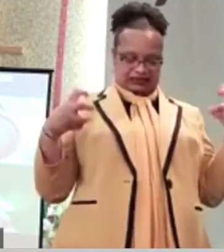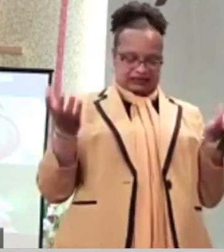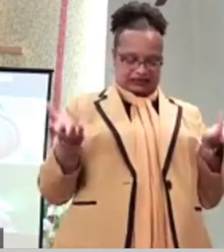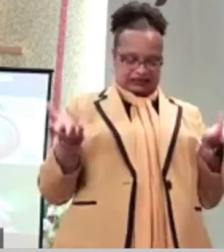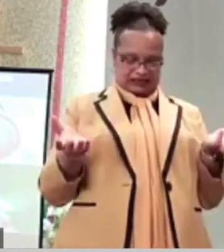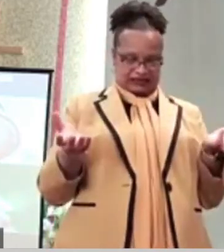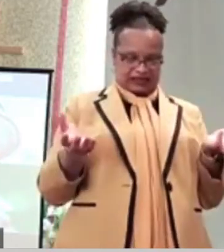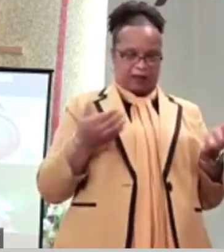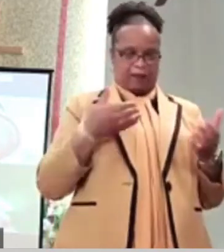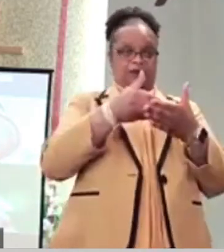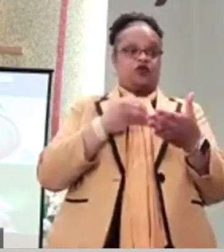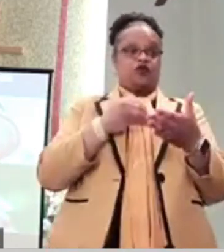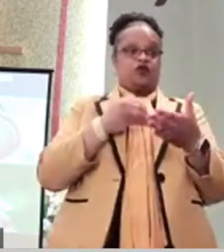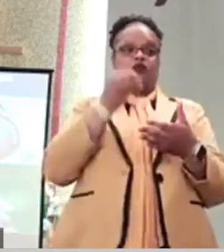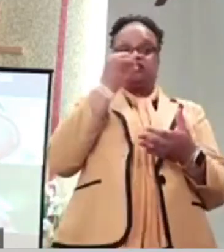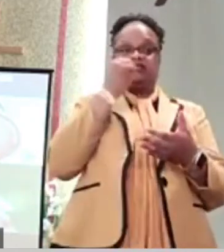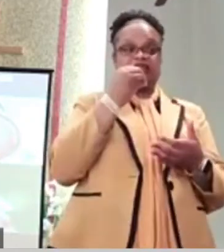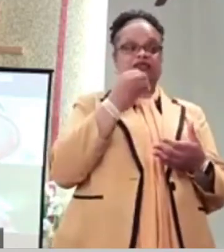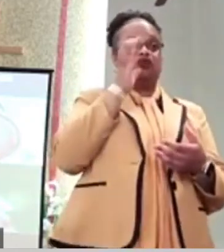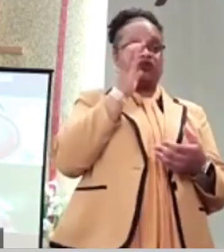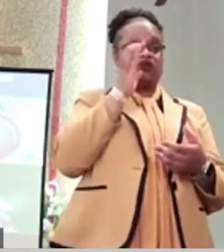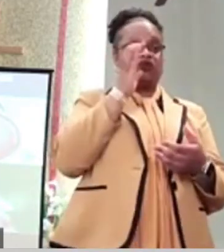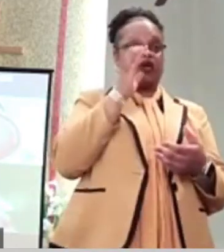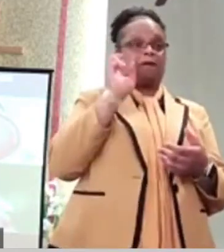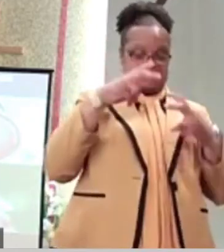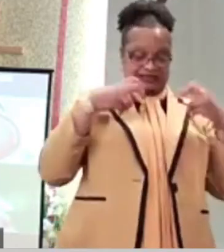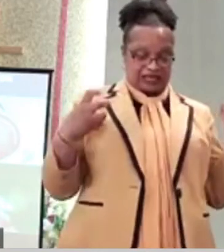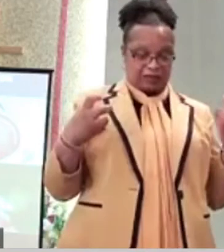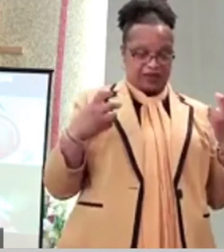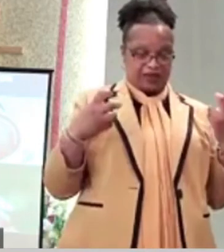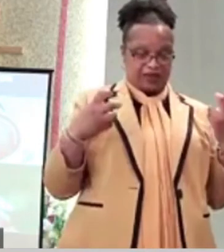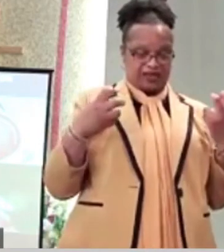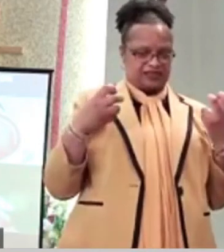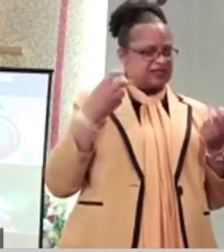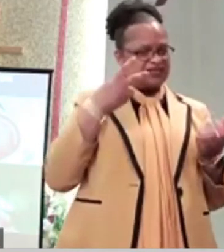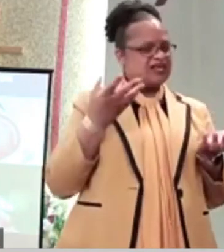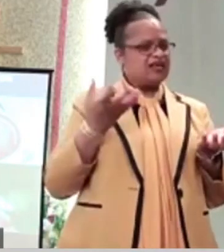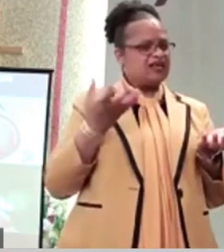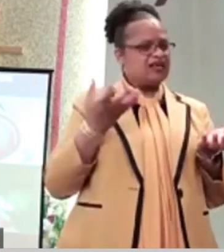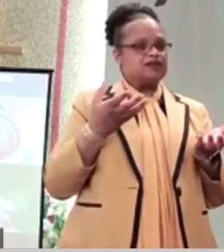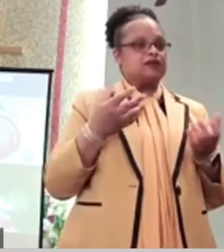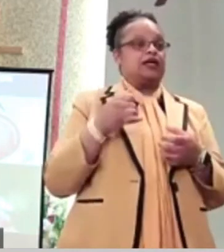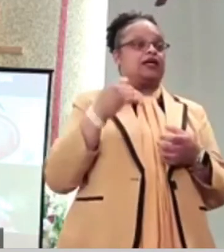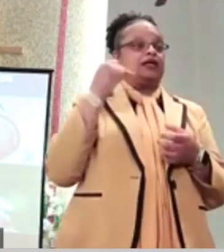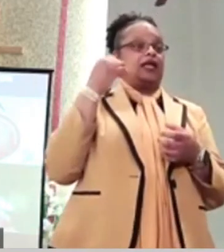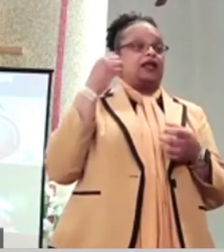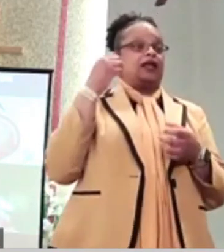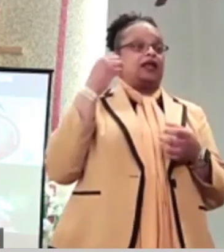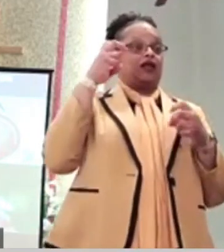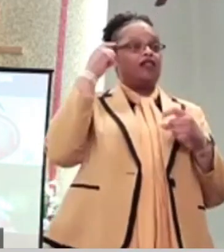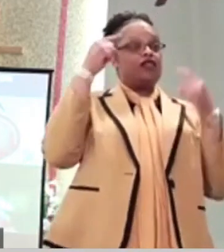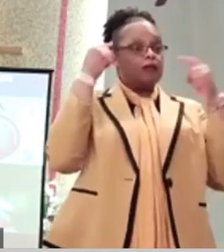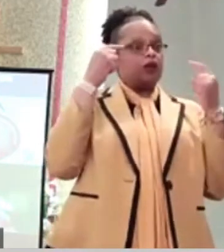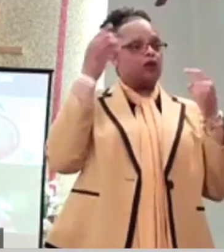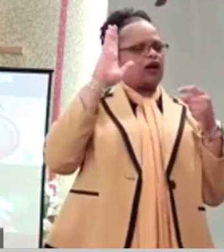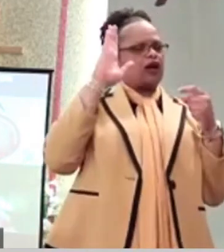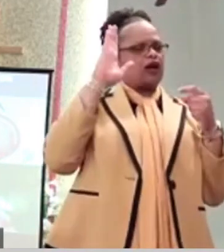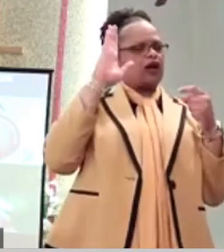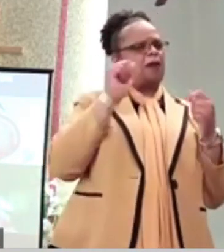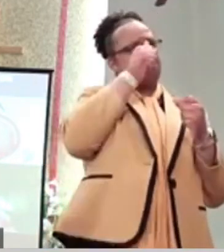oneself before eating of the Lord's Supper. Each one of us needs to look inwardly and think of God's patient